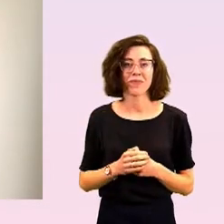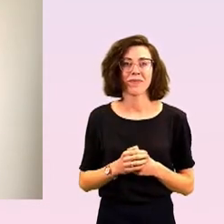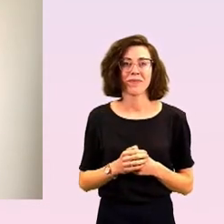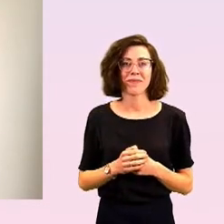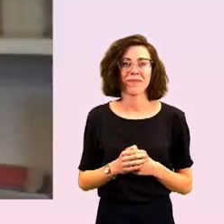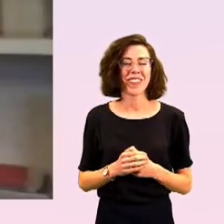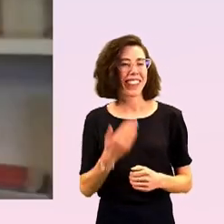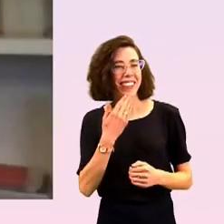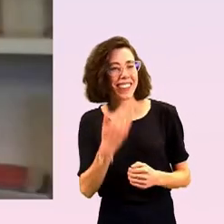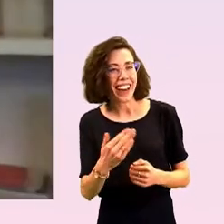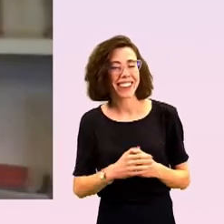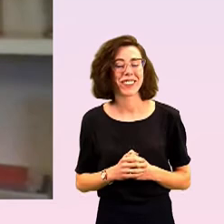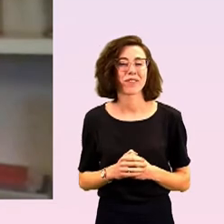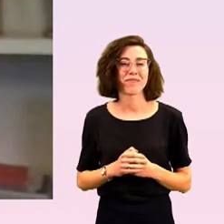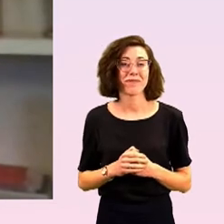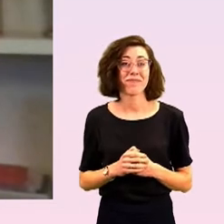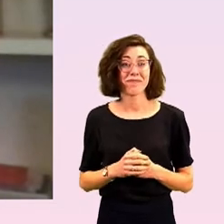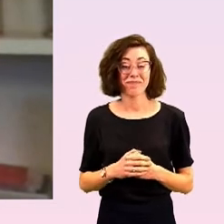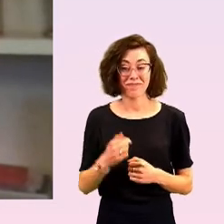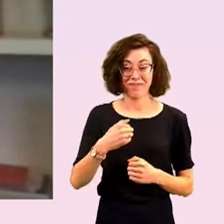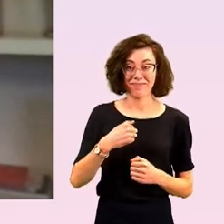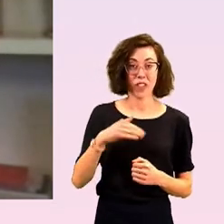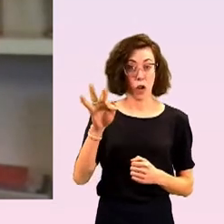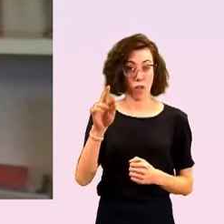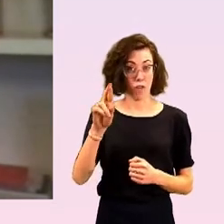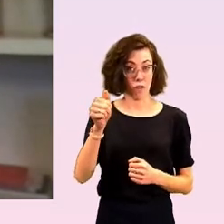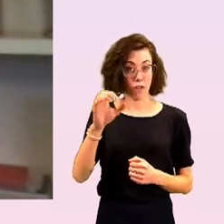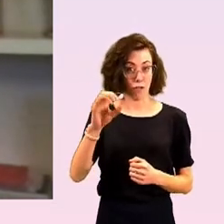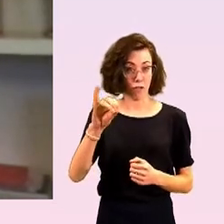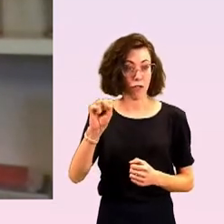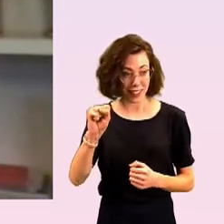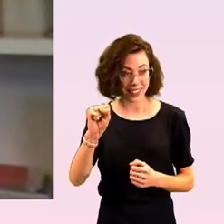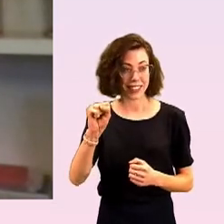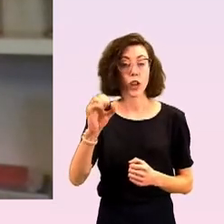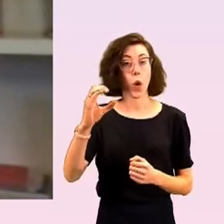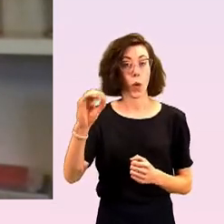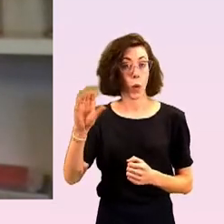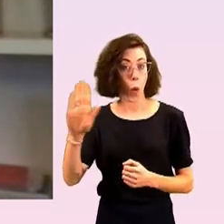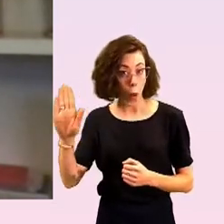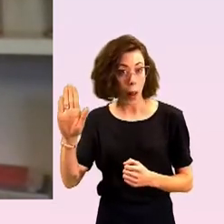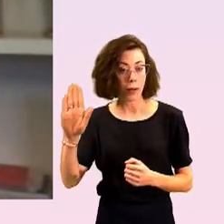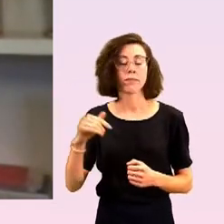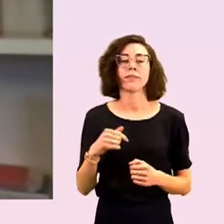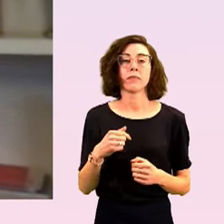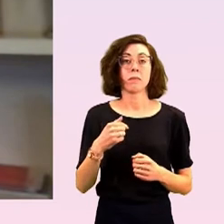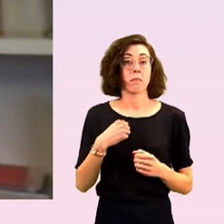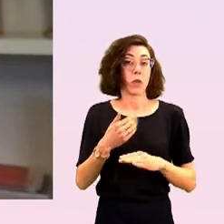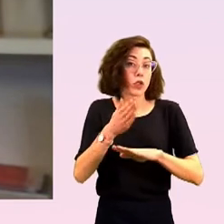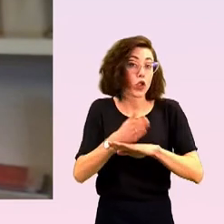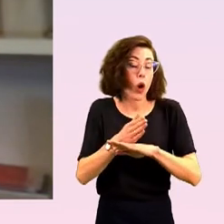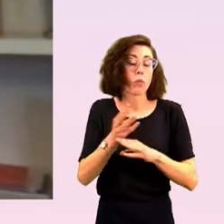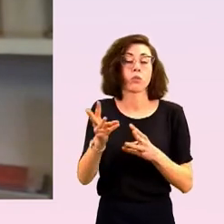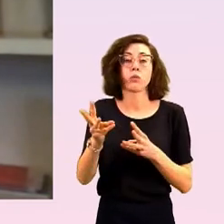Thanks, Éirénne. Francis Coll is my name. In my day job, I work with